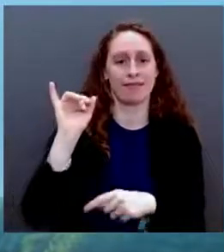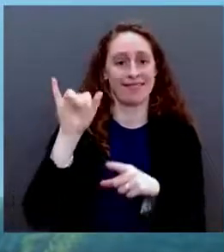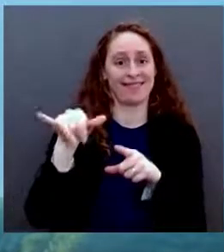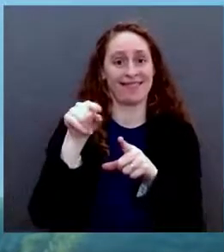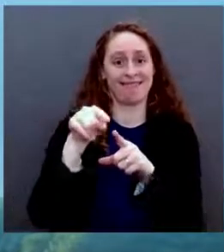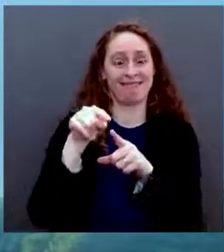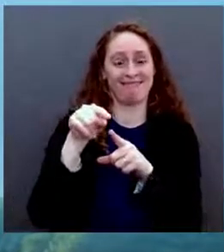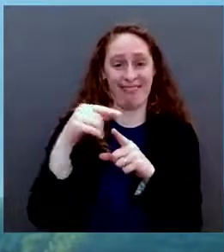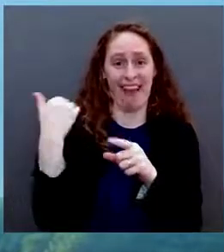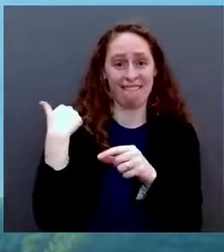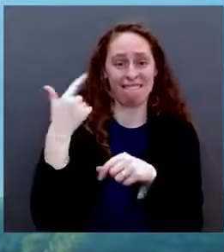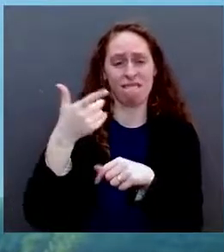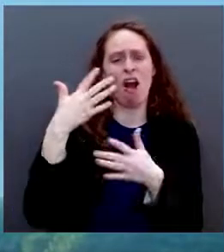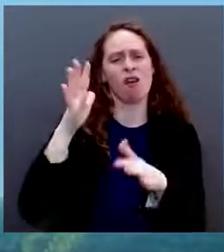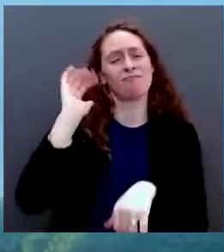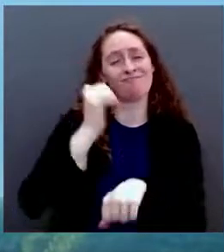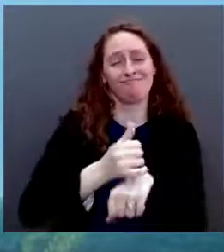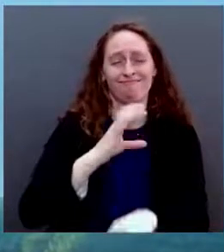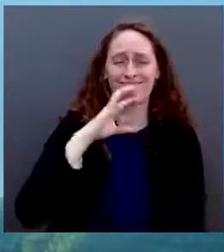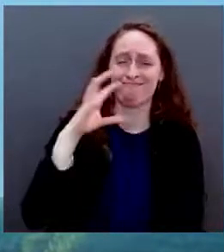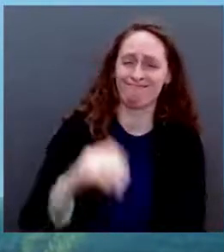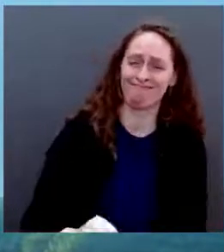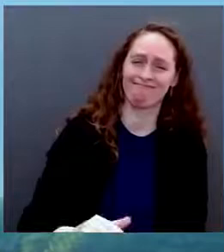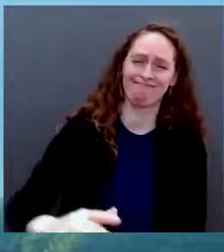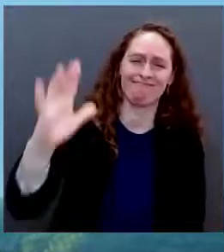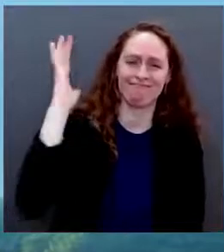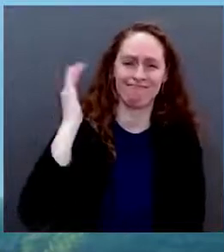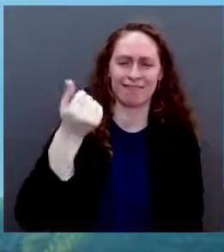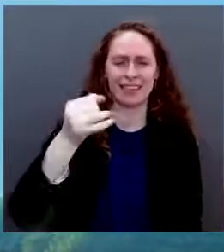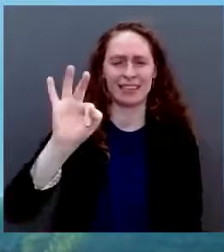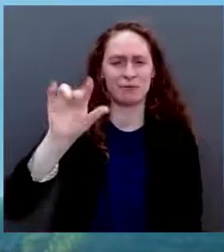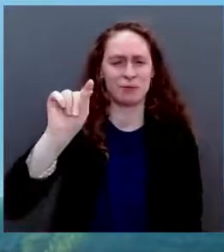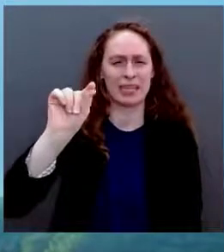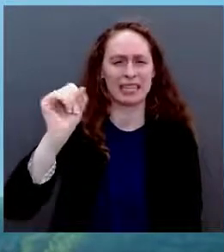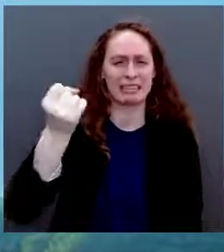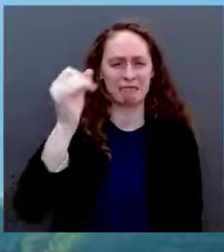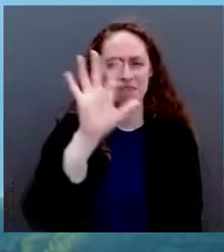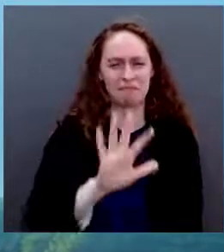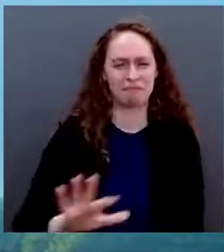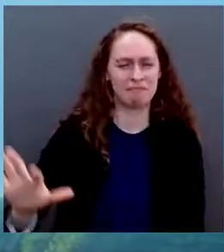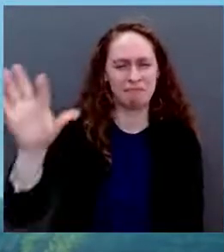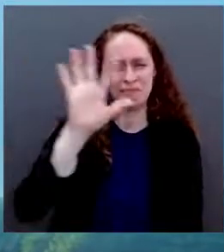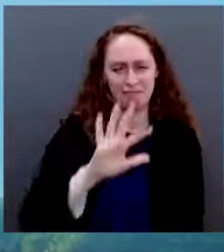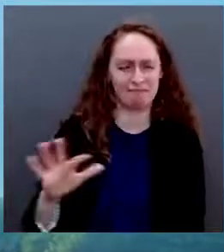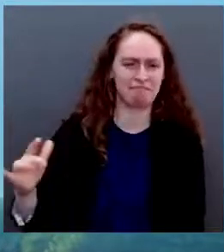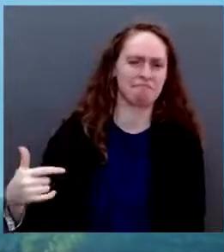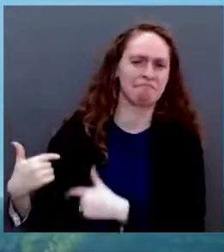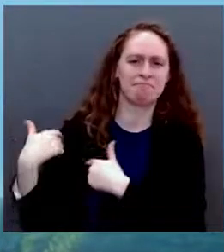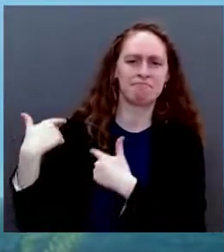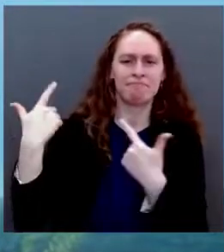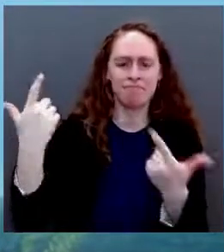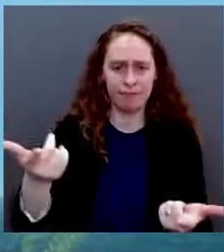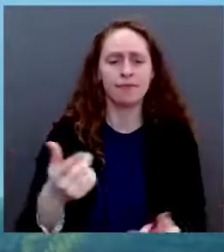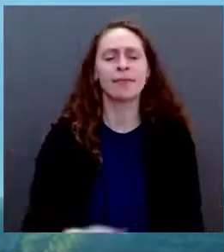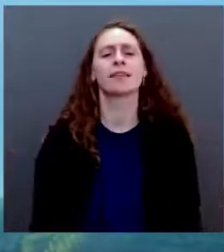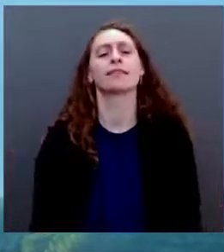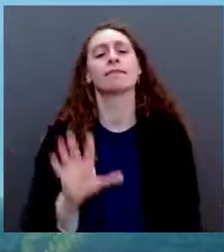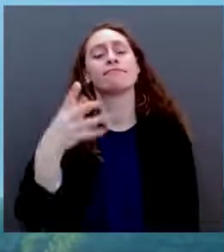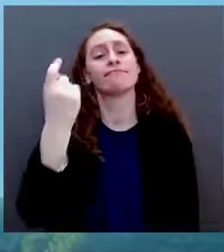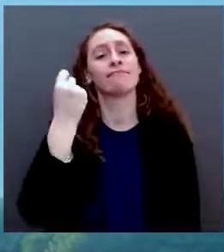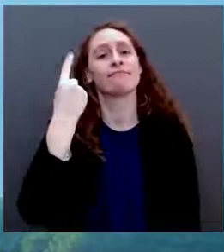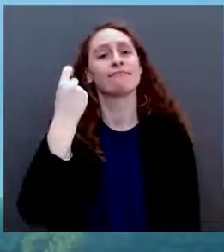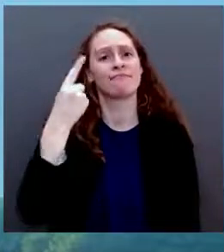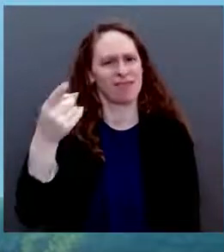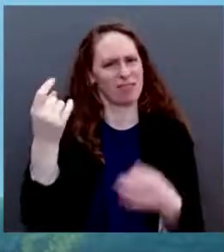administration weakened that law, making it possible for the abuse that we're seeing now. We're going to strengthen the law to make sure it